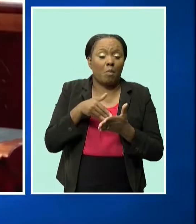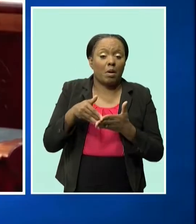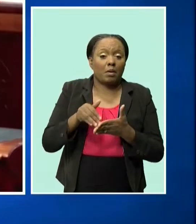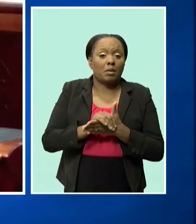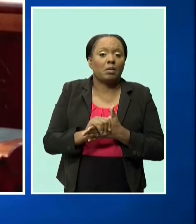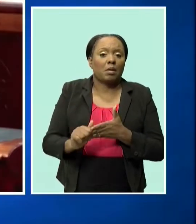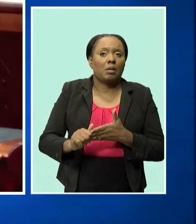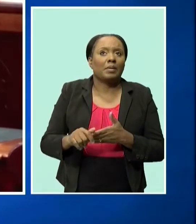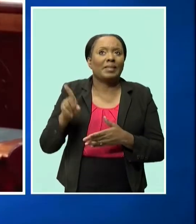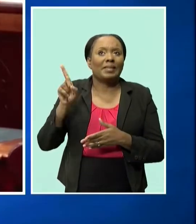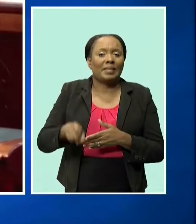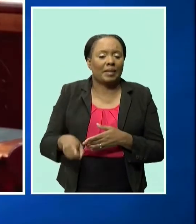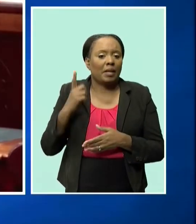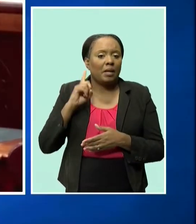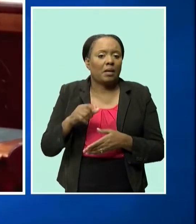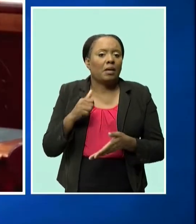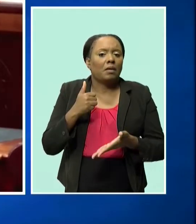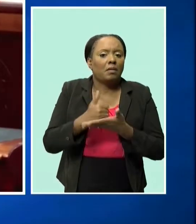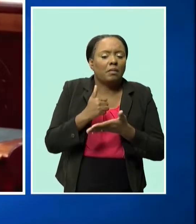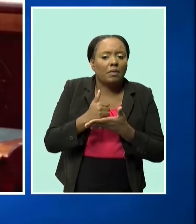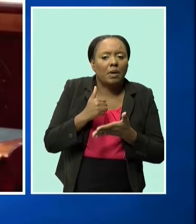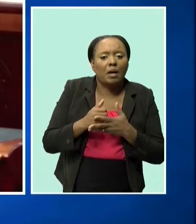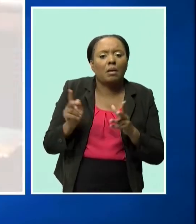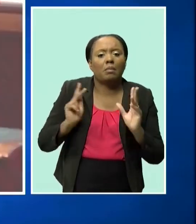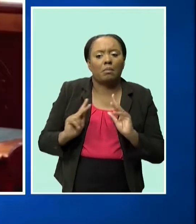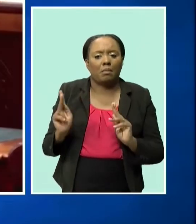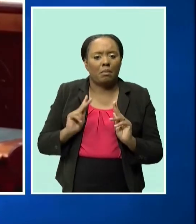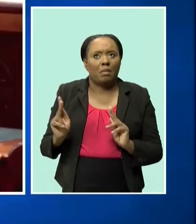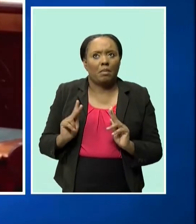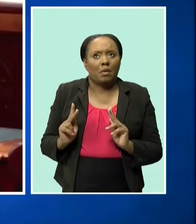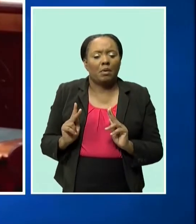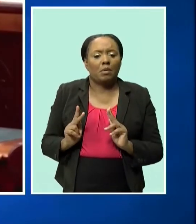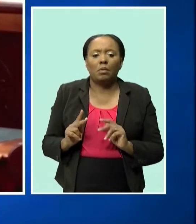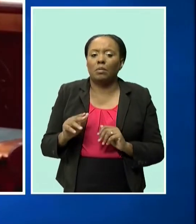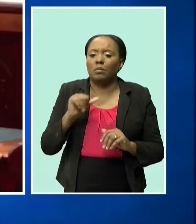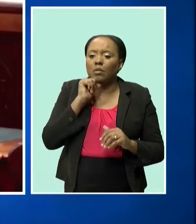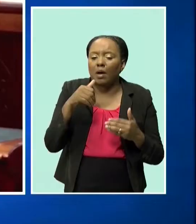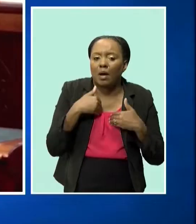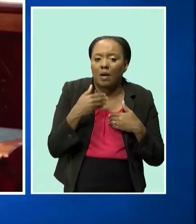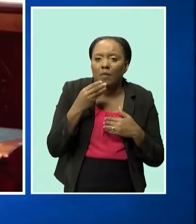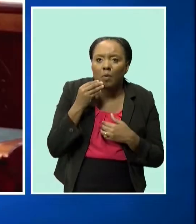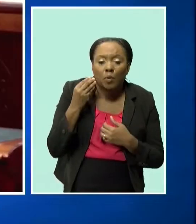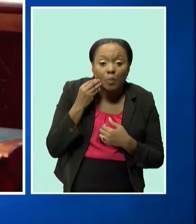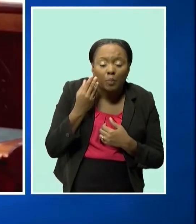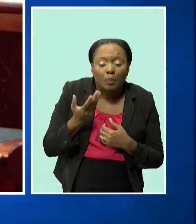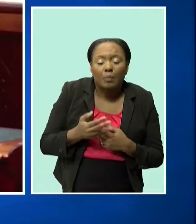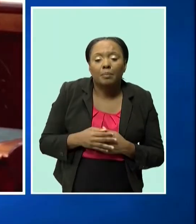required to accommodate clients until the end of this year. The Ministry of Agriculture,